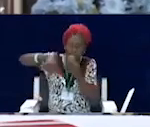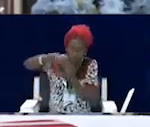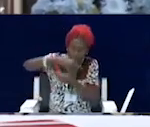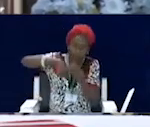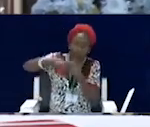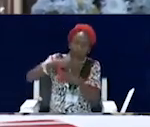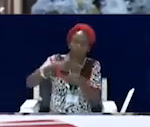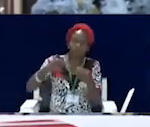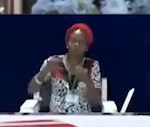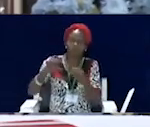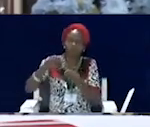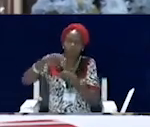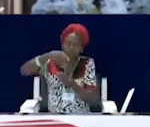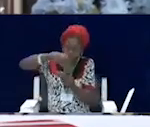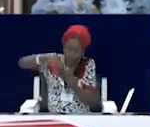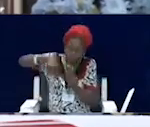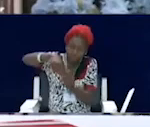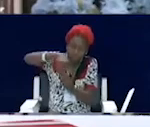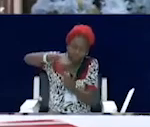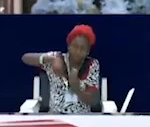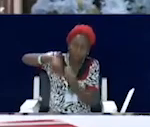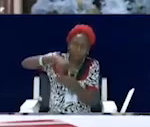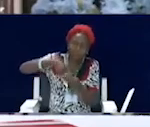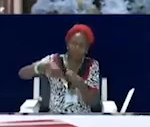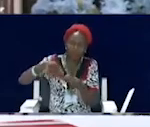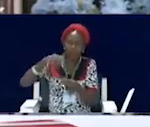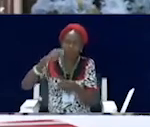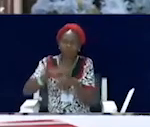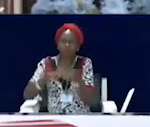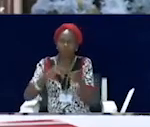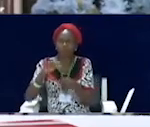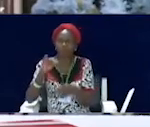rubber around it, we call the rubber insulator.